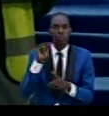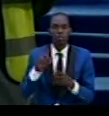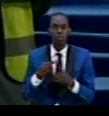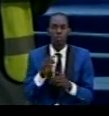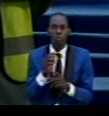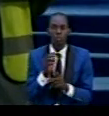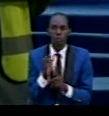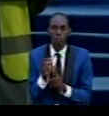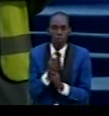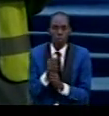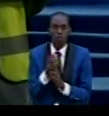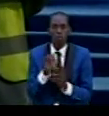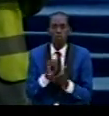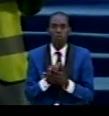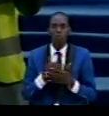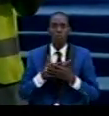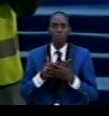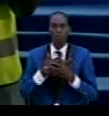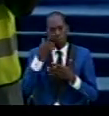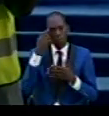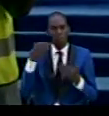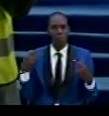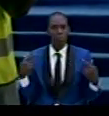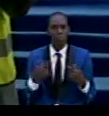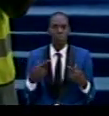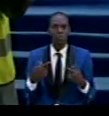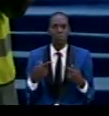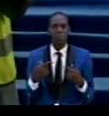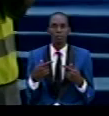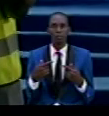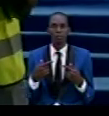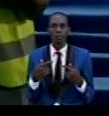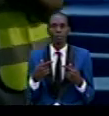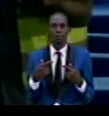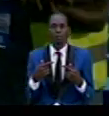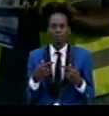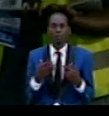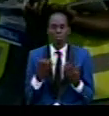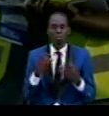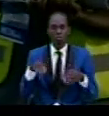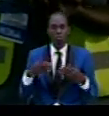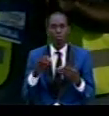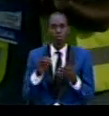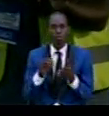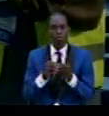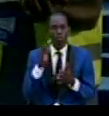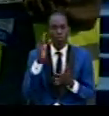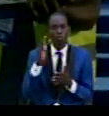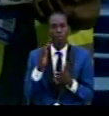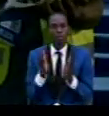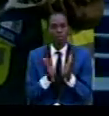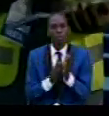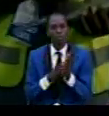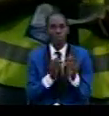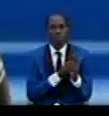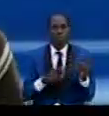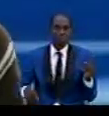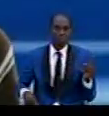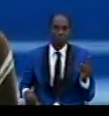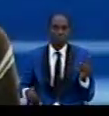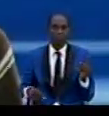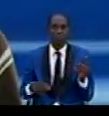of pain when breathing. So he wants to share the testimony of what God has done for him. Praise the Lord. Praise